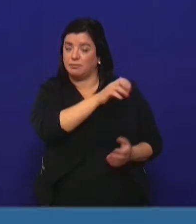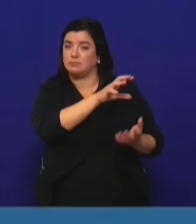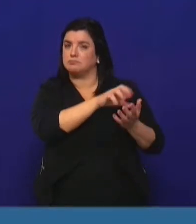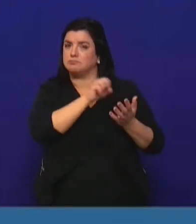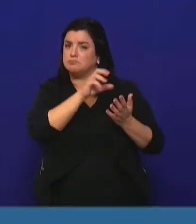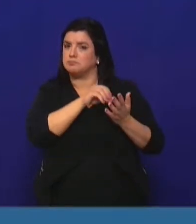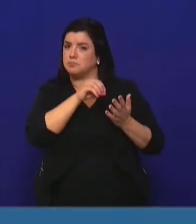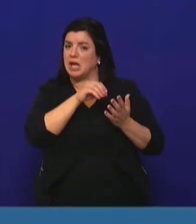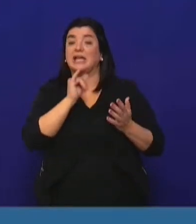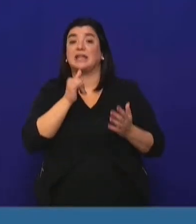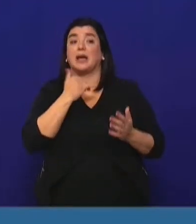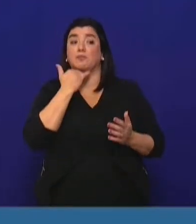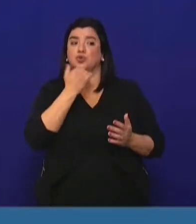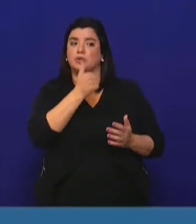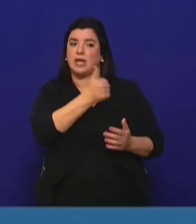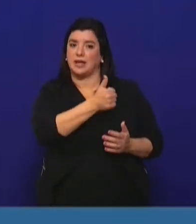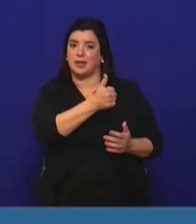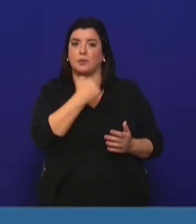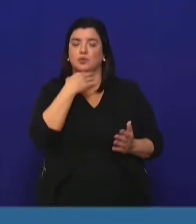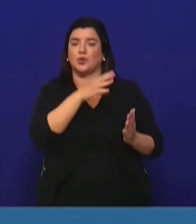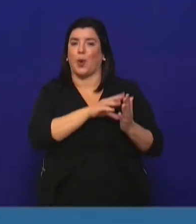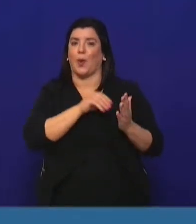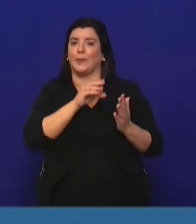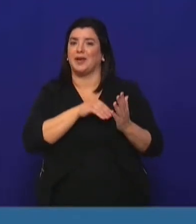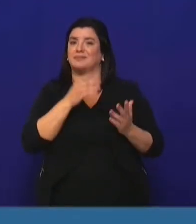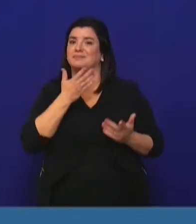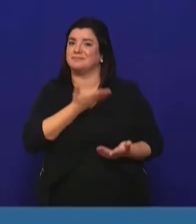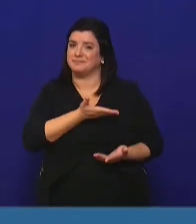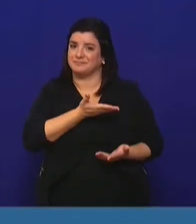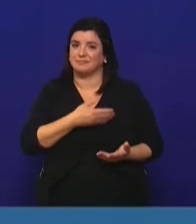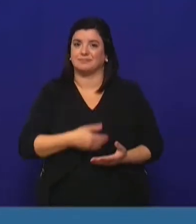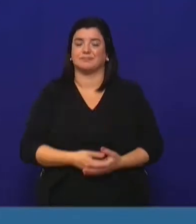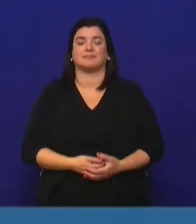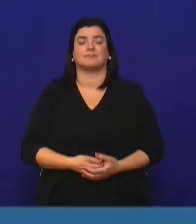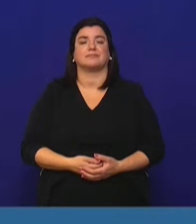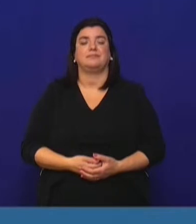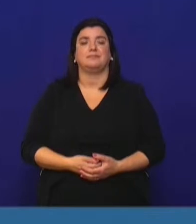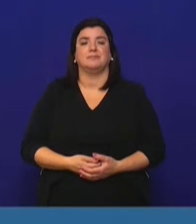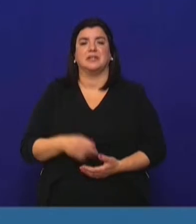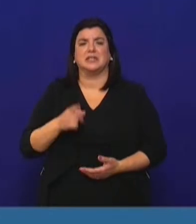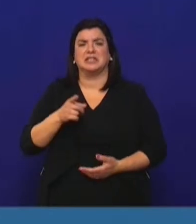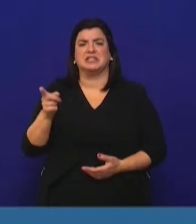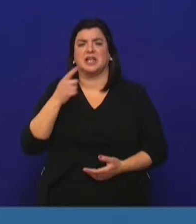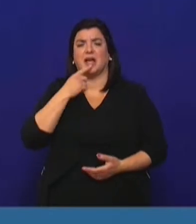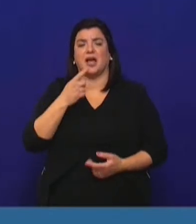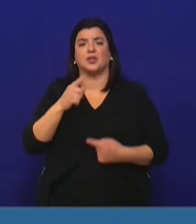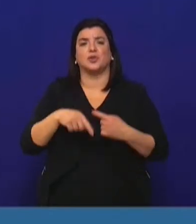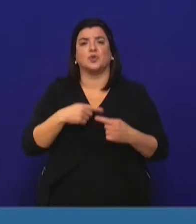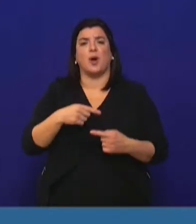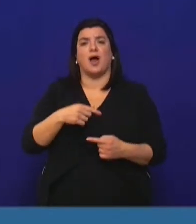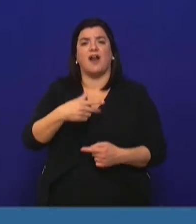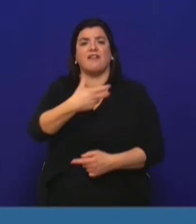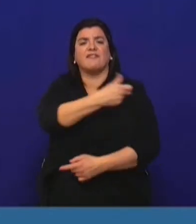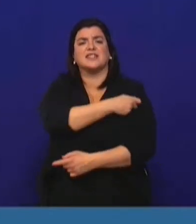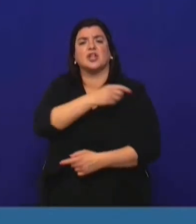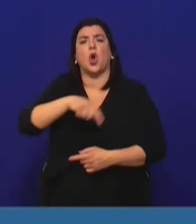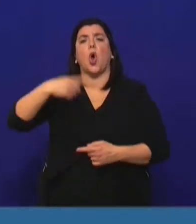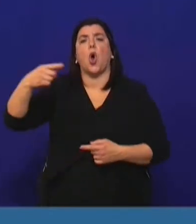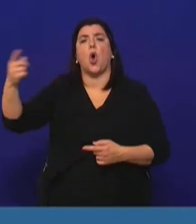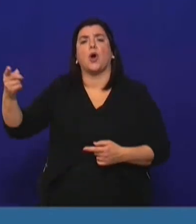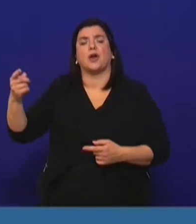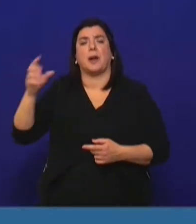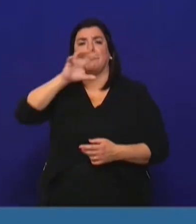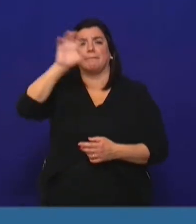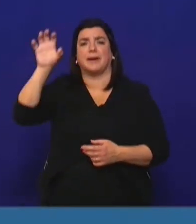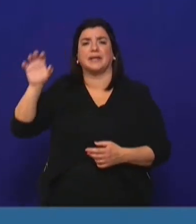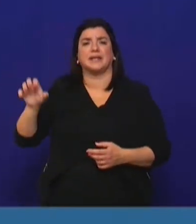dawn il-vaccines. Semmejt ukoll il-vaccines oħrajn bħal semmejt il-Sputnik vaccine li din hija l-vaccine